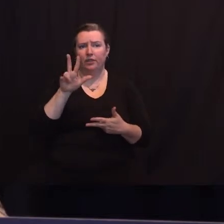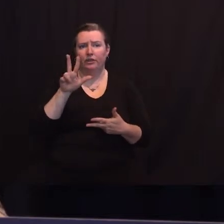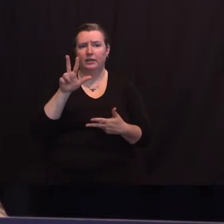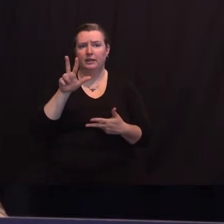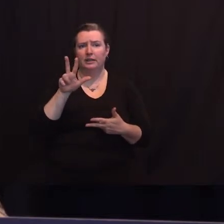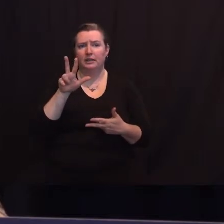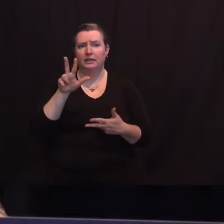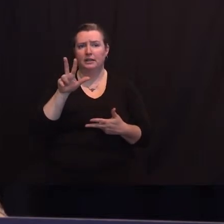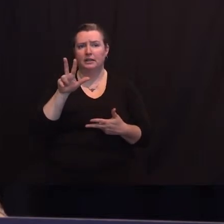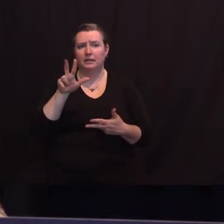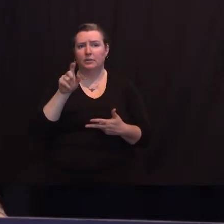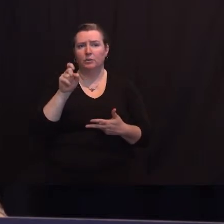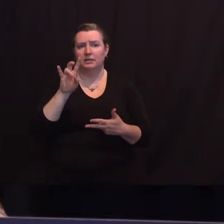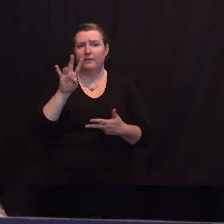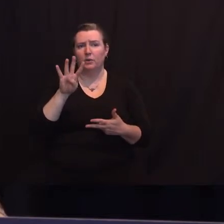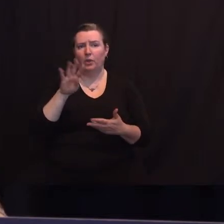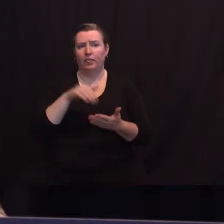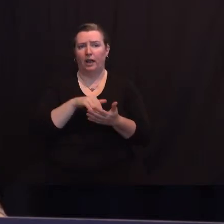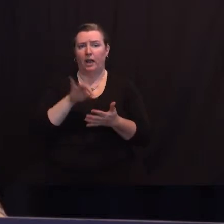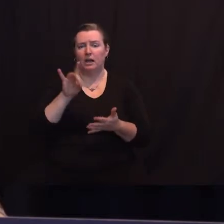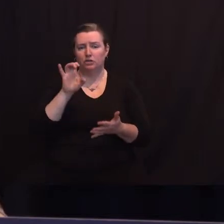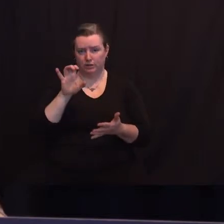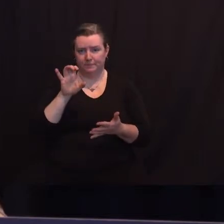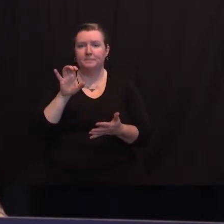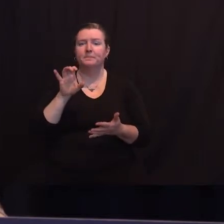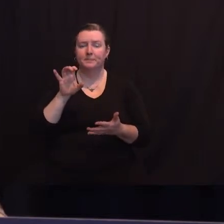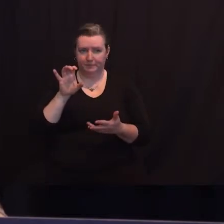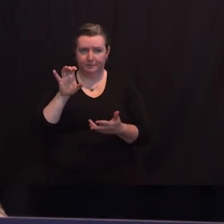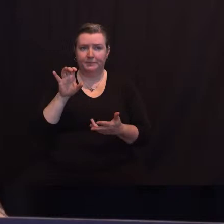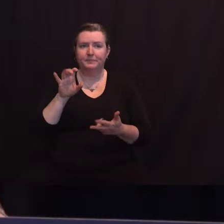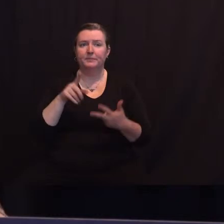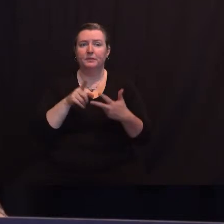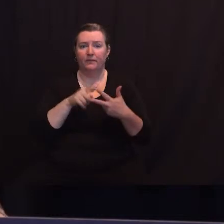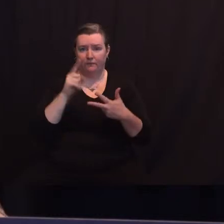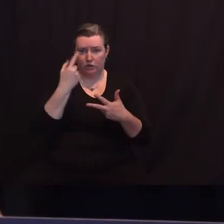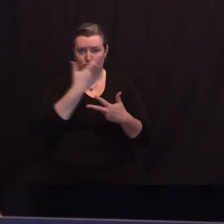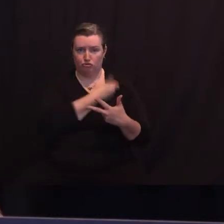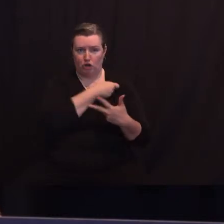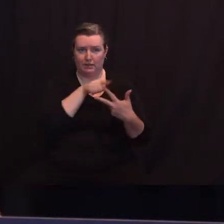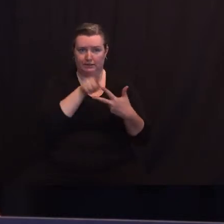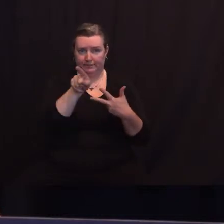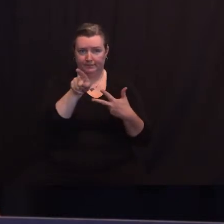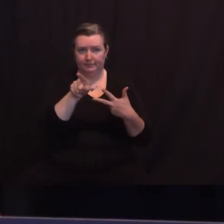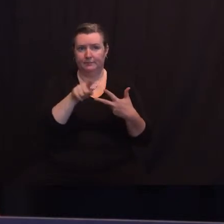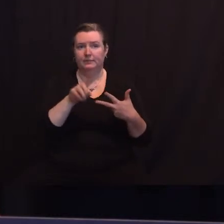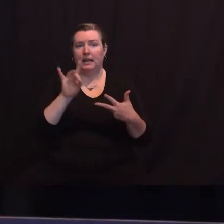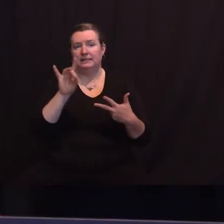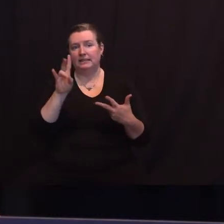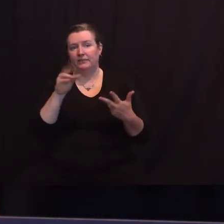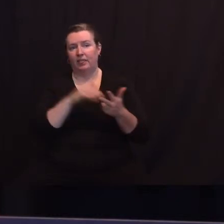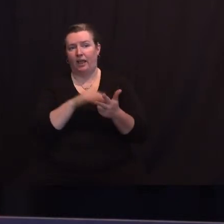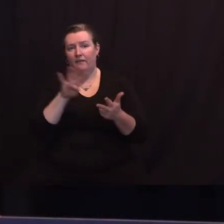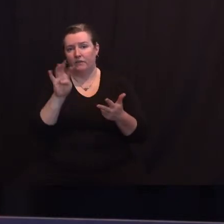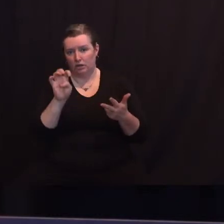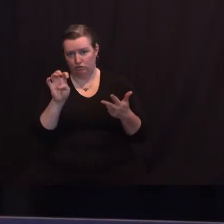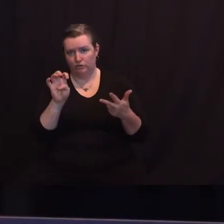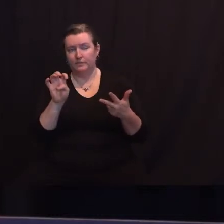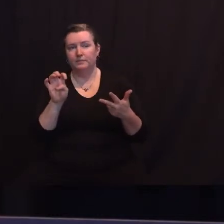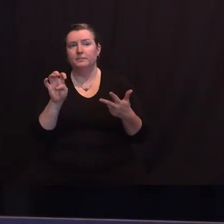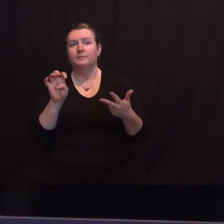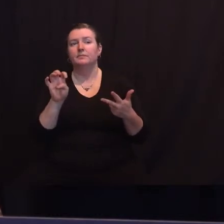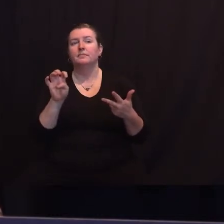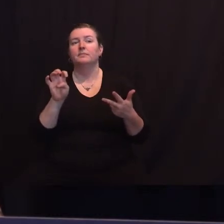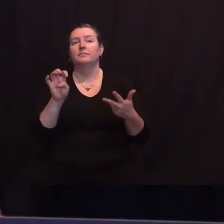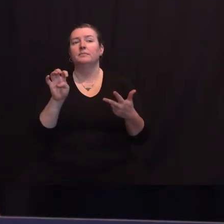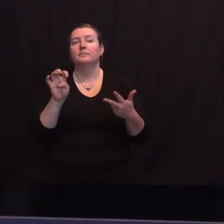174,800. Prime doses, 87,400. So 87,400 individuals will